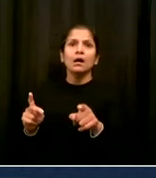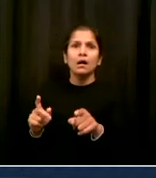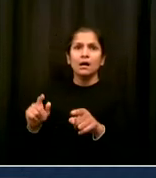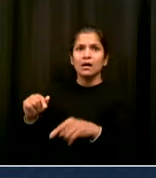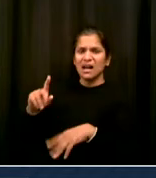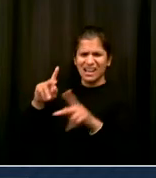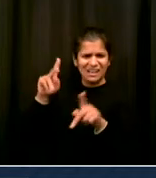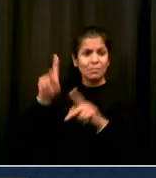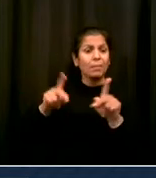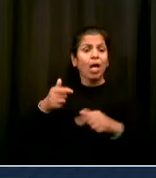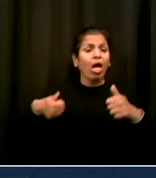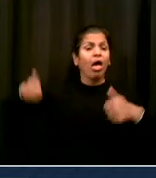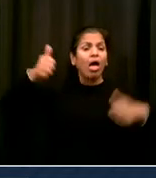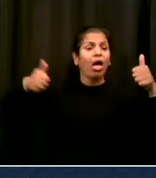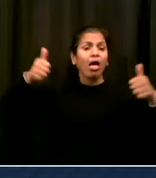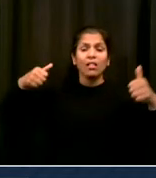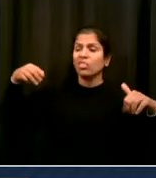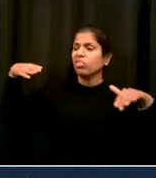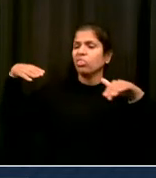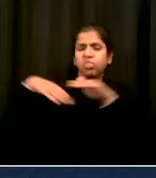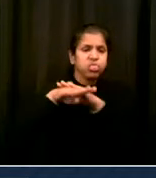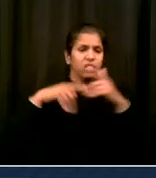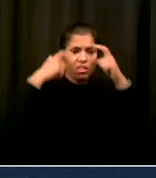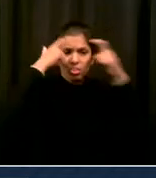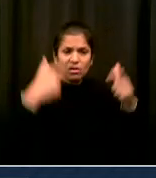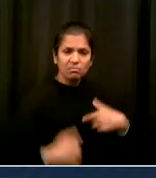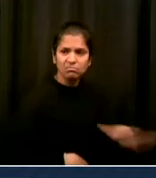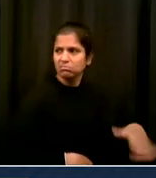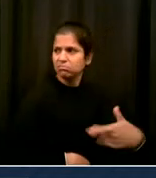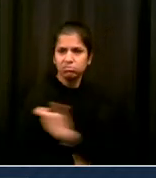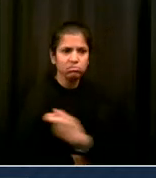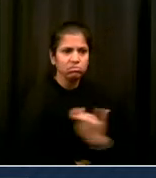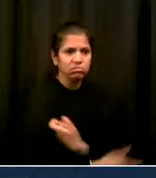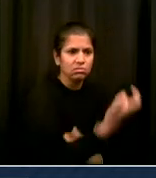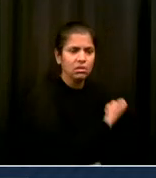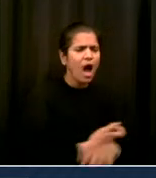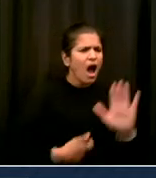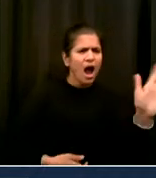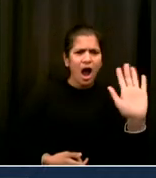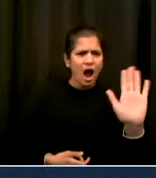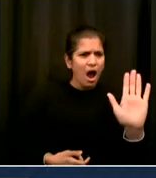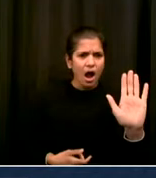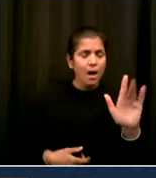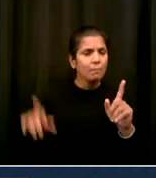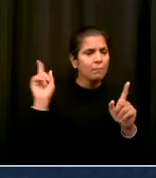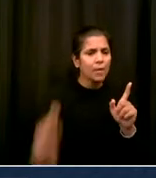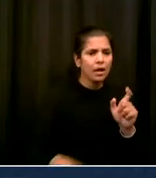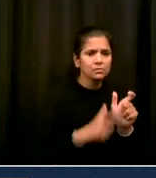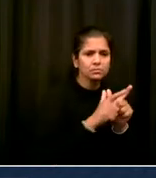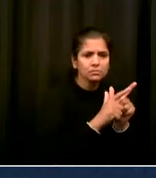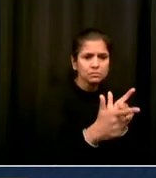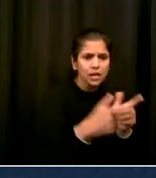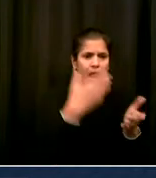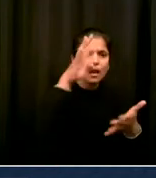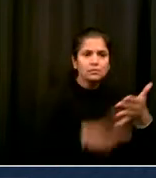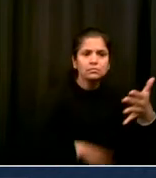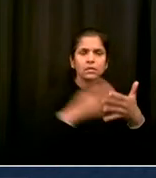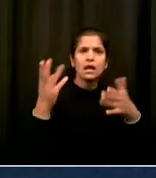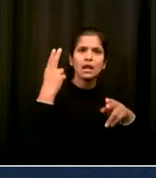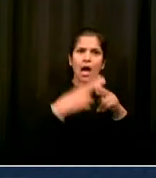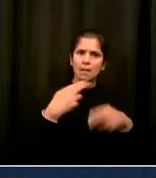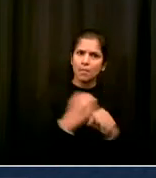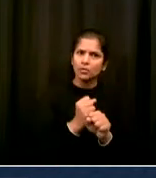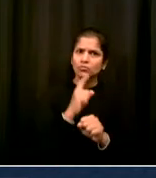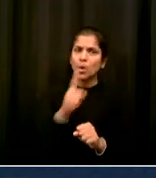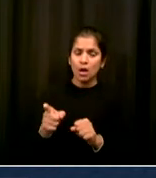first. And we're going to stick to those priorities, and we're going to be aggressive at it. So right now, of course, the focus on healthcare workers, the folks who have kept us